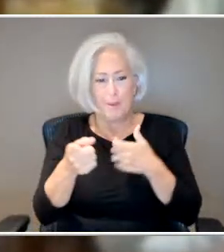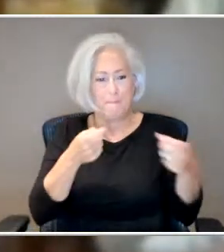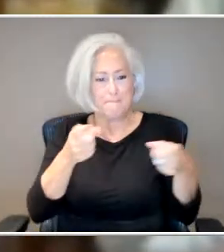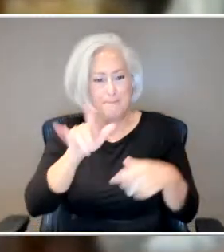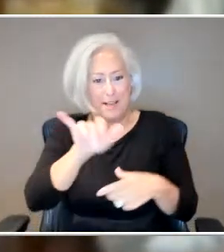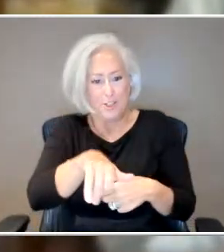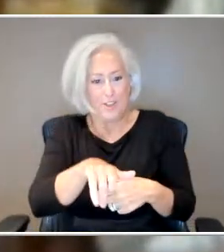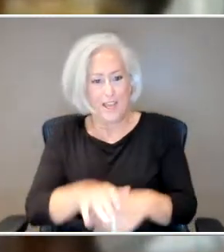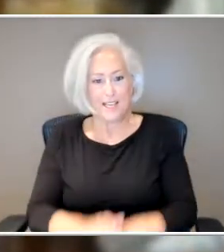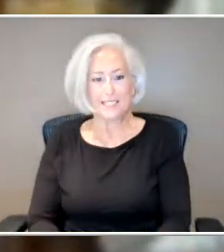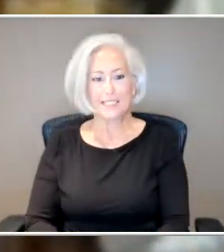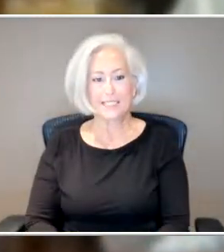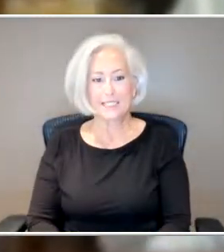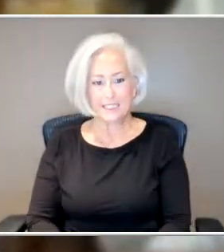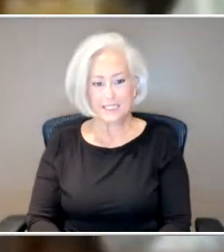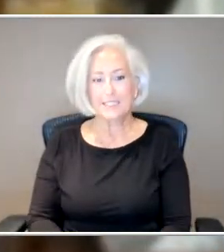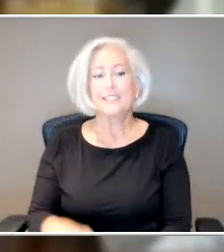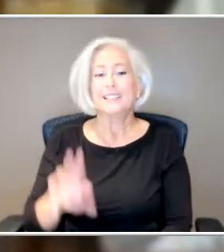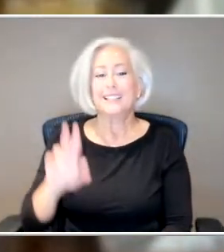Kegel.